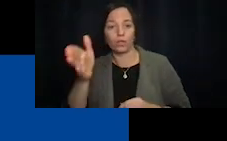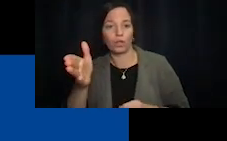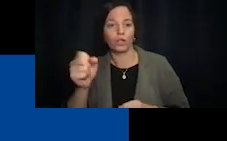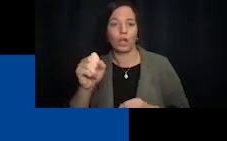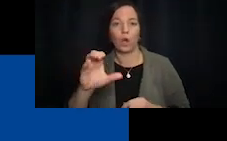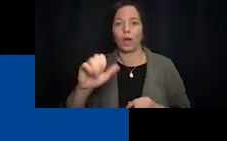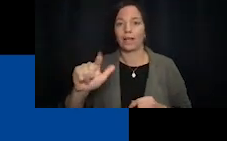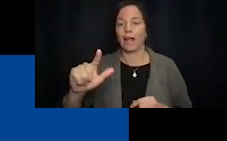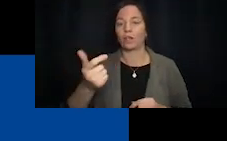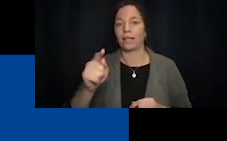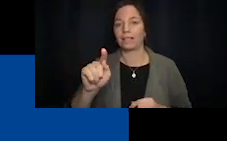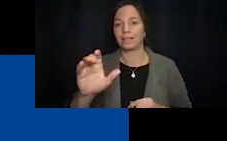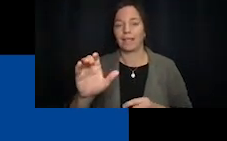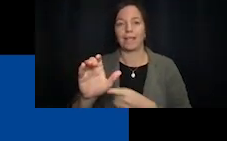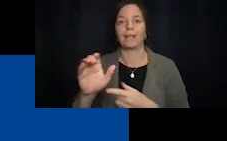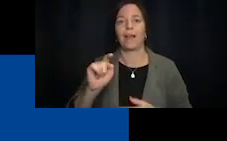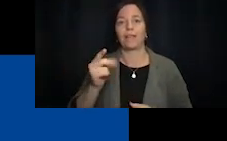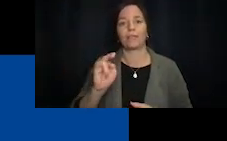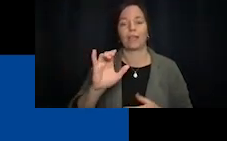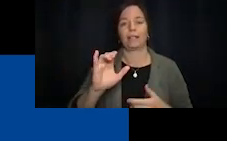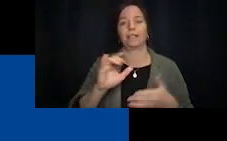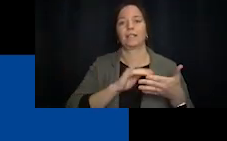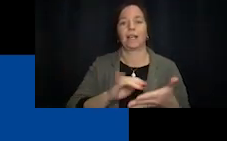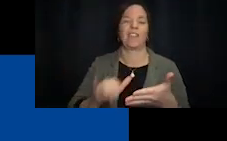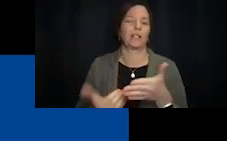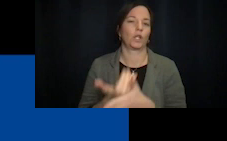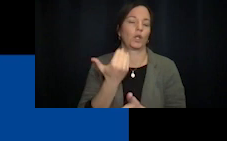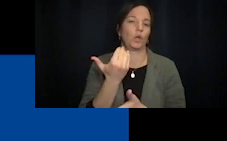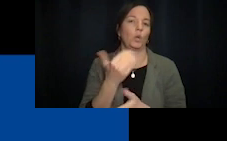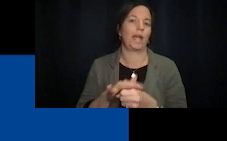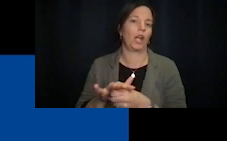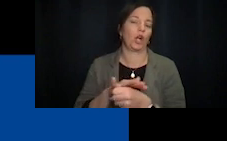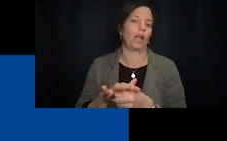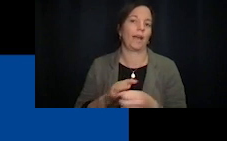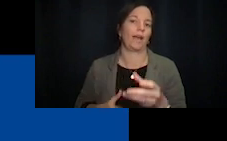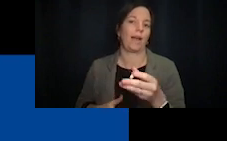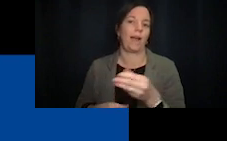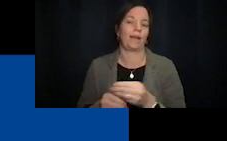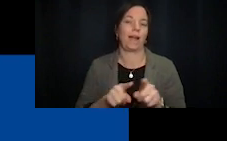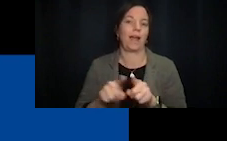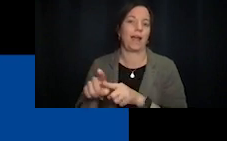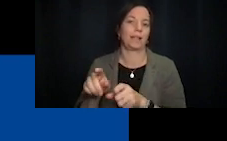was considered, ethnic studies was one of the new areas that, you know, right now introduced as Area 6, I think.